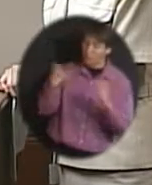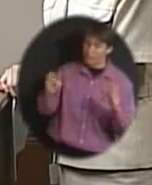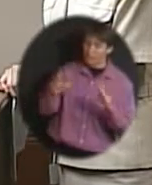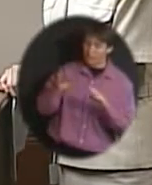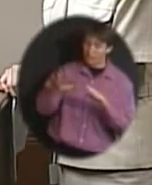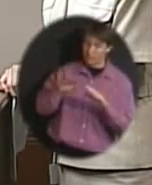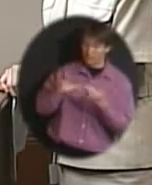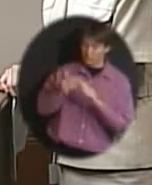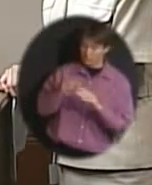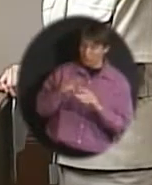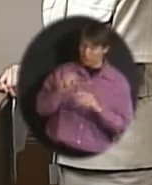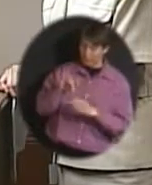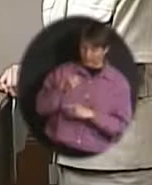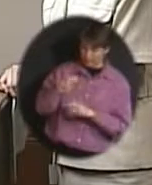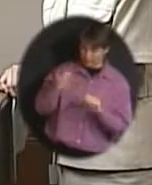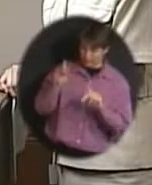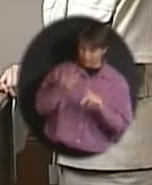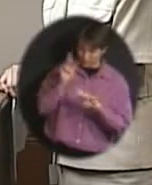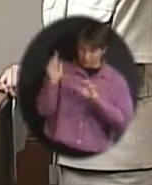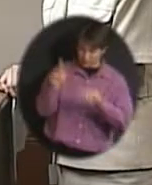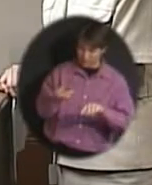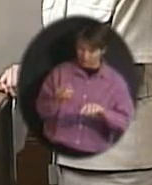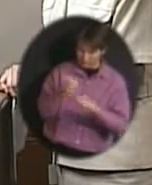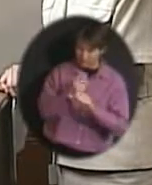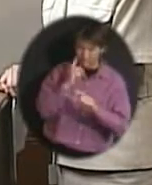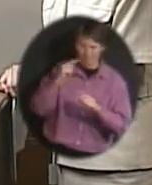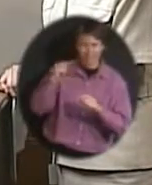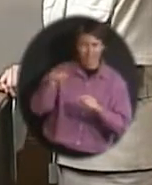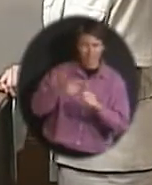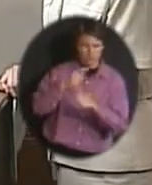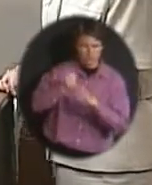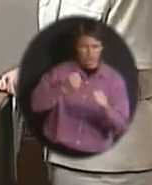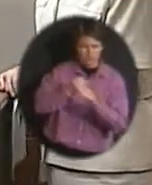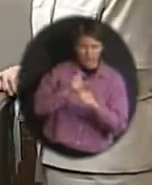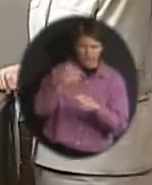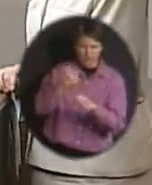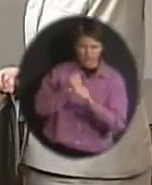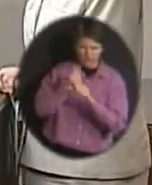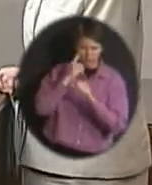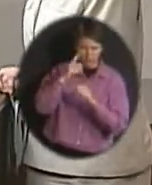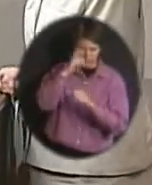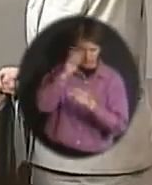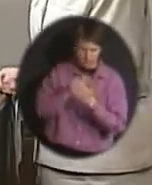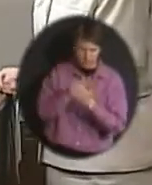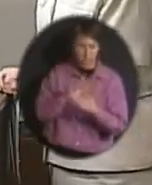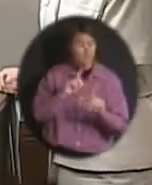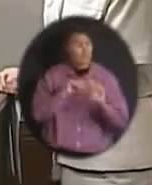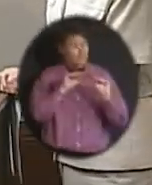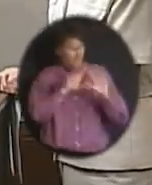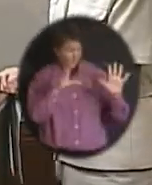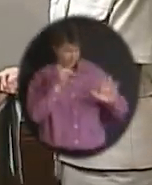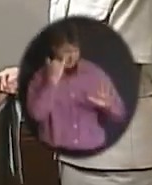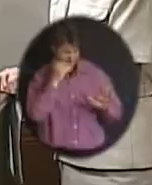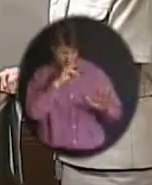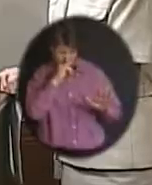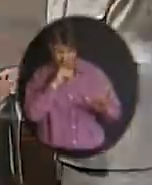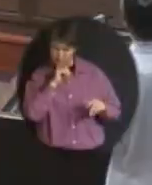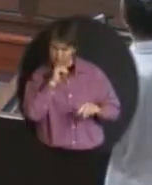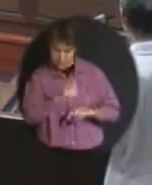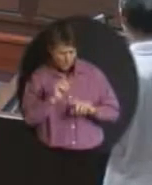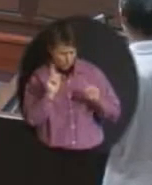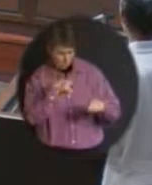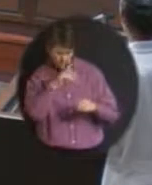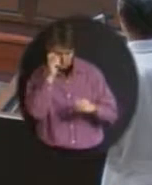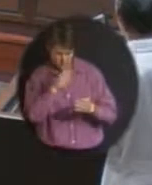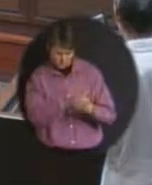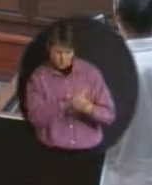really meshed it into the summer school program. But just to clarify, if a child wasn't going to summer school, there would still be those